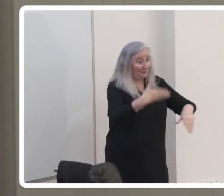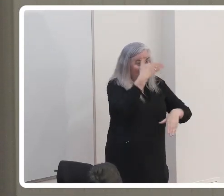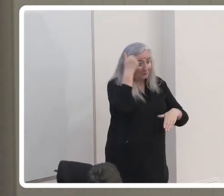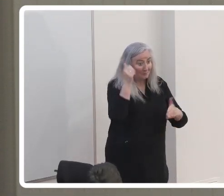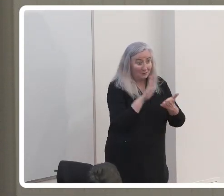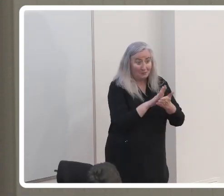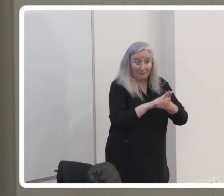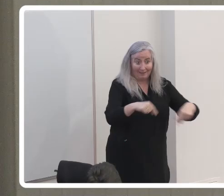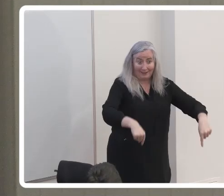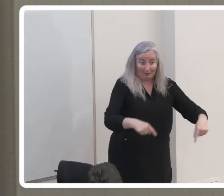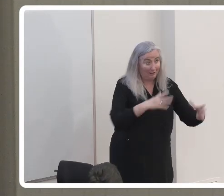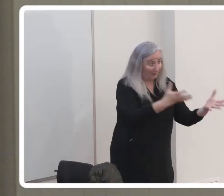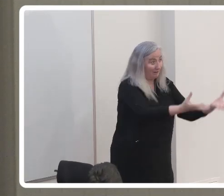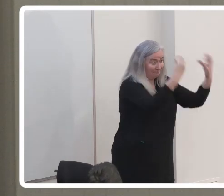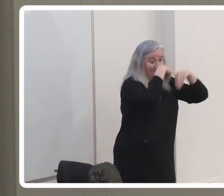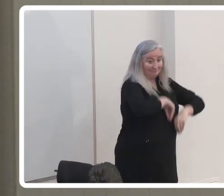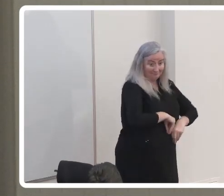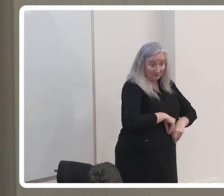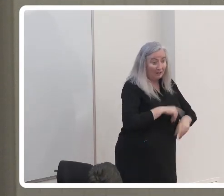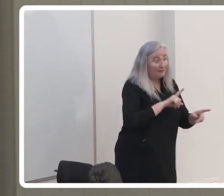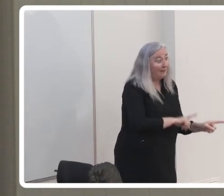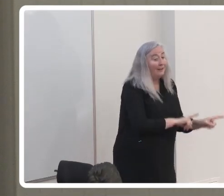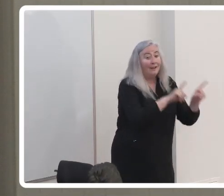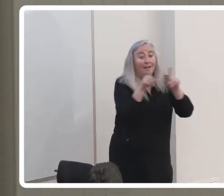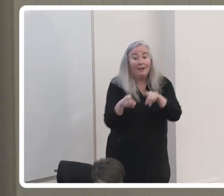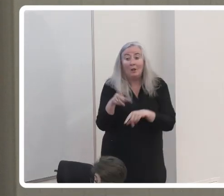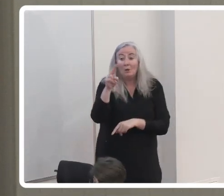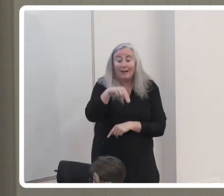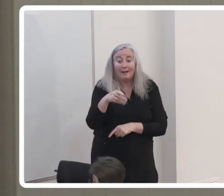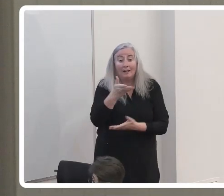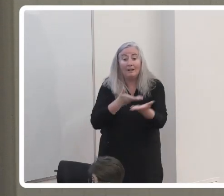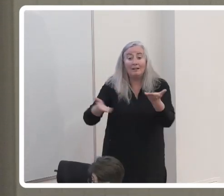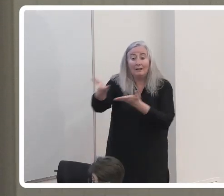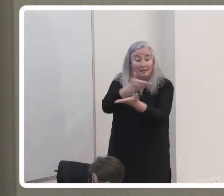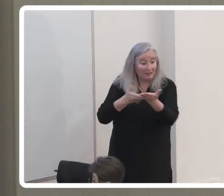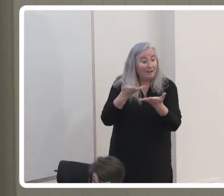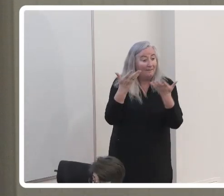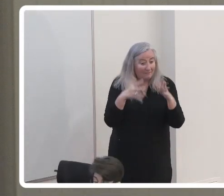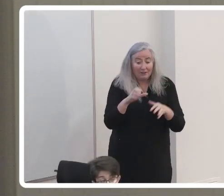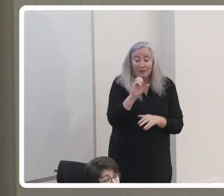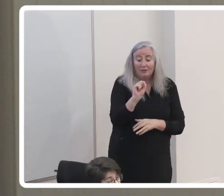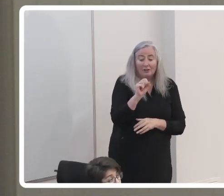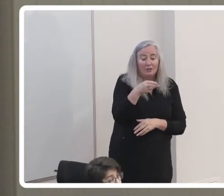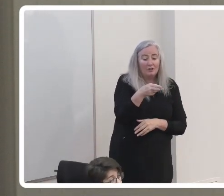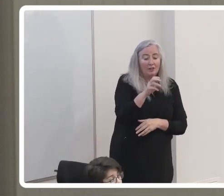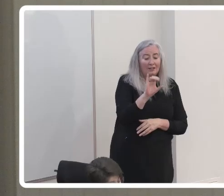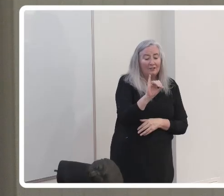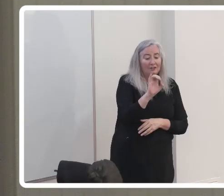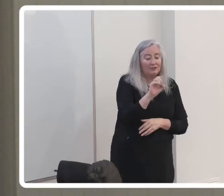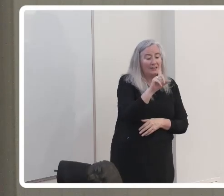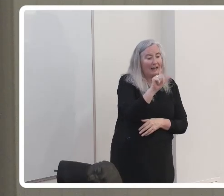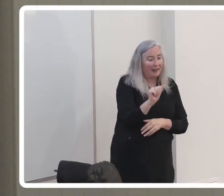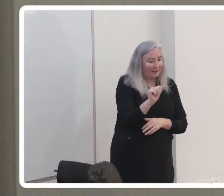journey in understanding the possibilities within the UN was greatly facilitated by, already mentioned by Sheila, Women Enabled